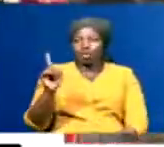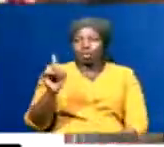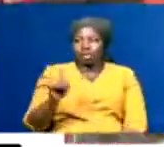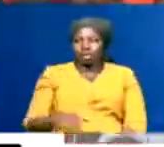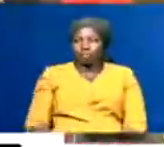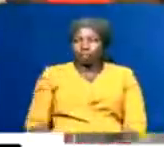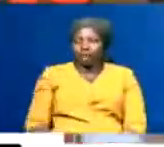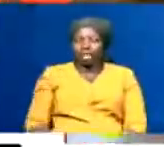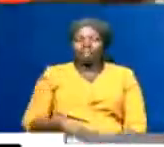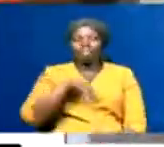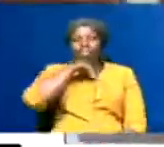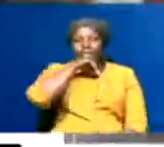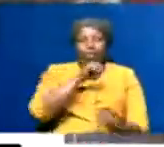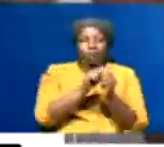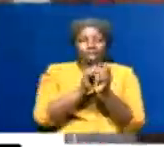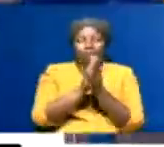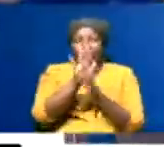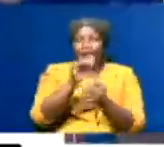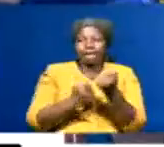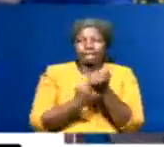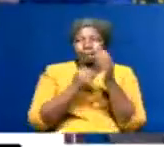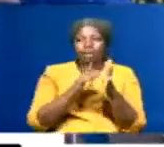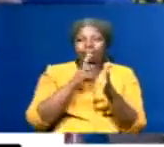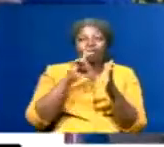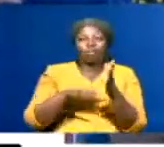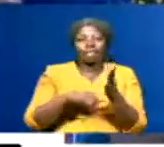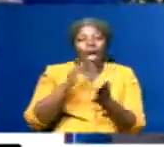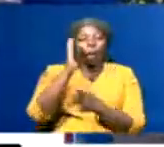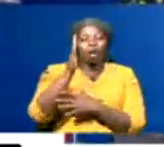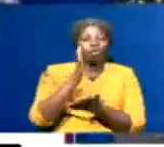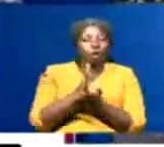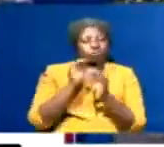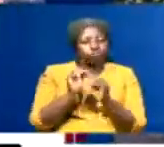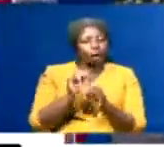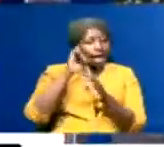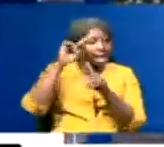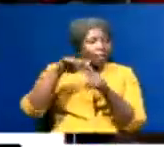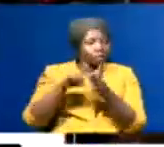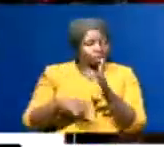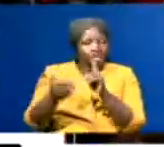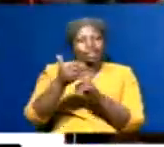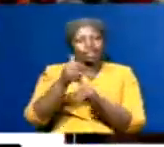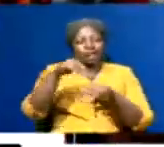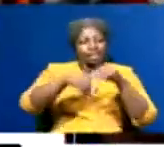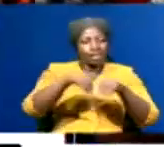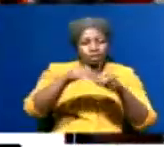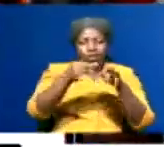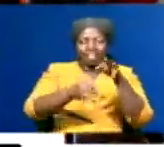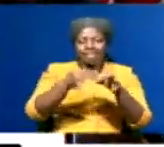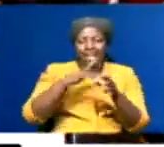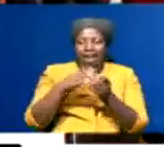Odinga and his allies say there will be no turning back in their quest for electoral justice and economic reforms.